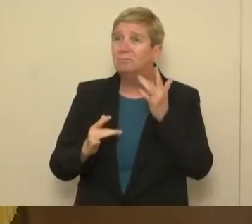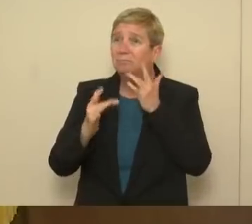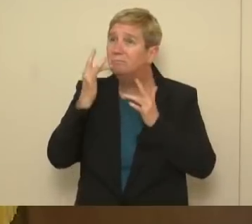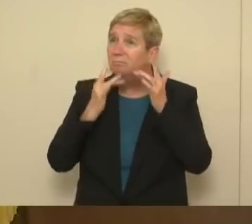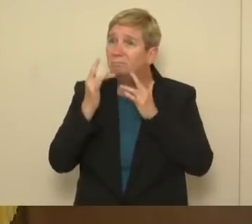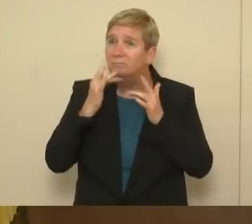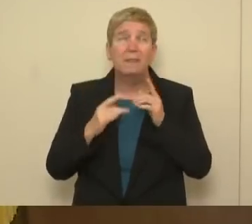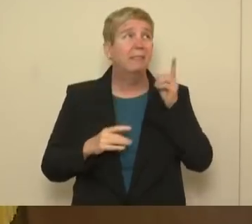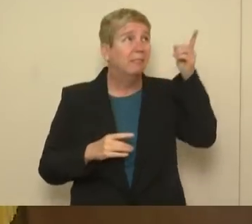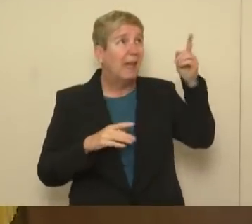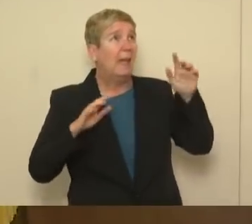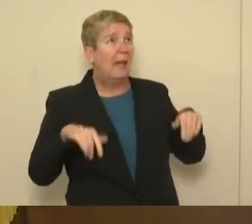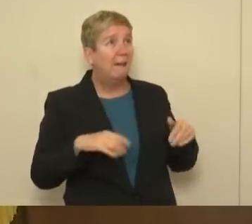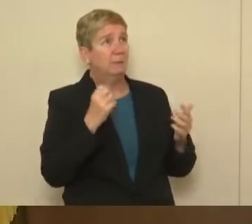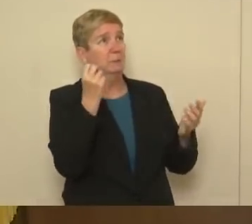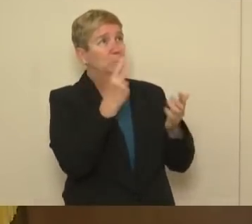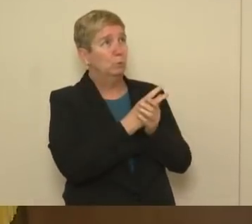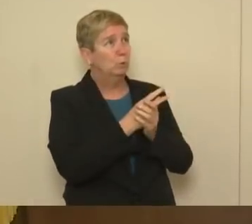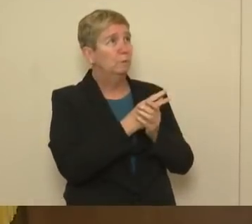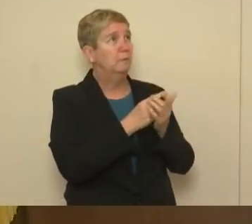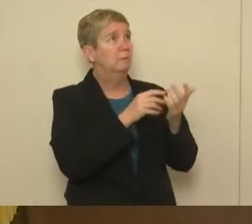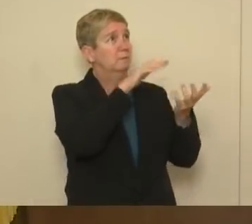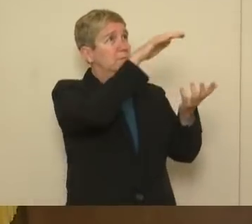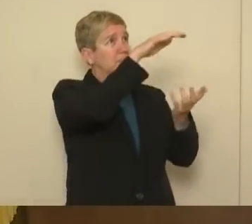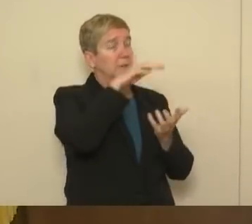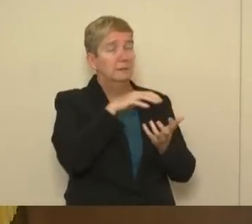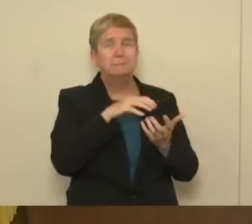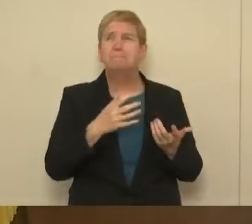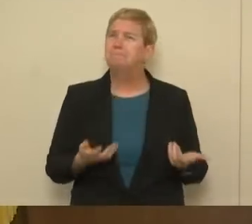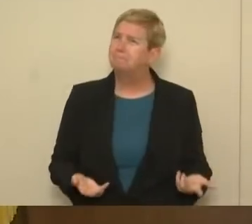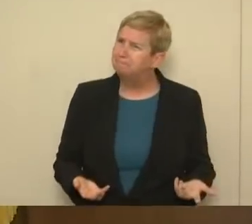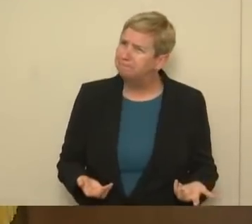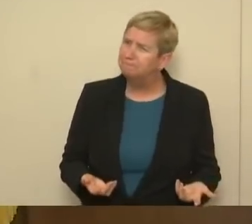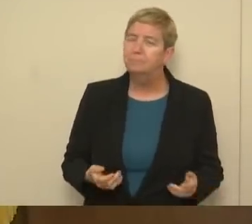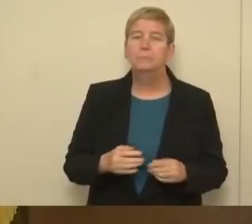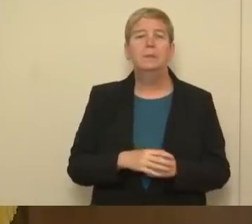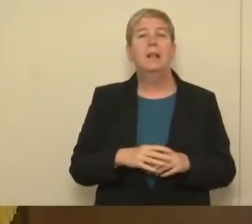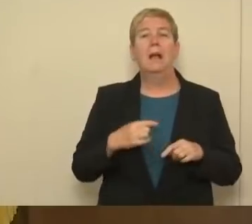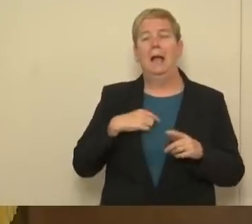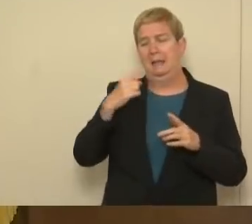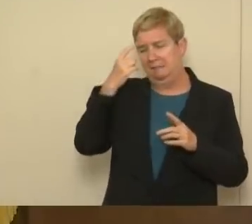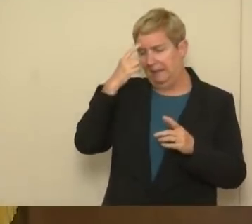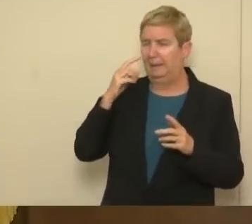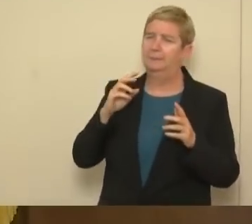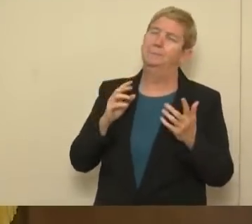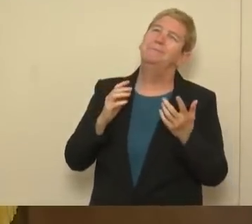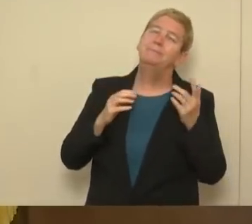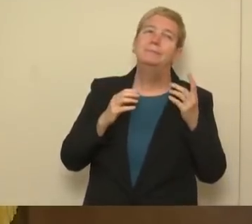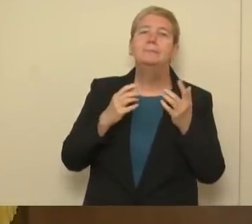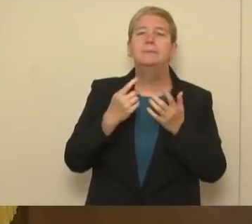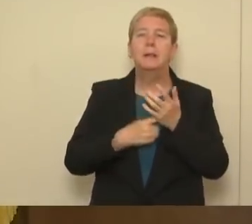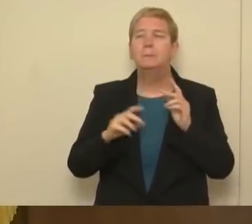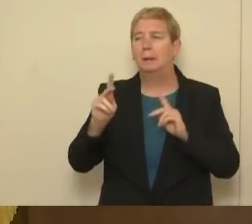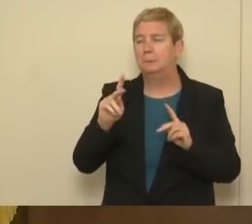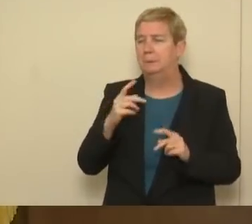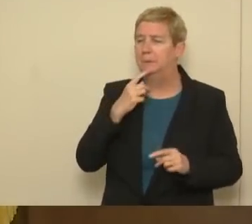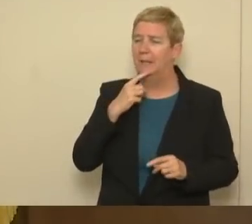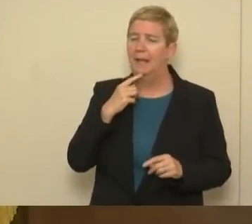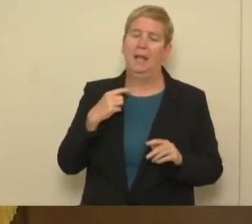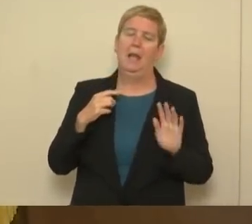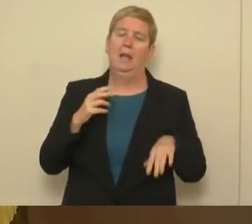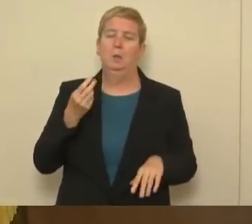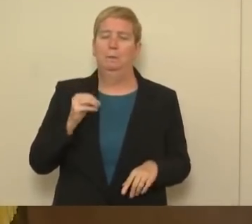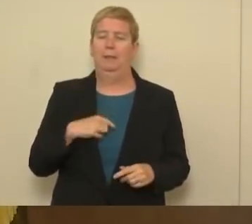in the state. And I think the strategy that if people don't apply, that it'll force Congress. Look, I got to protect New